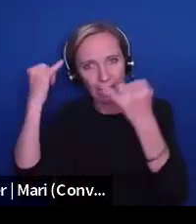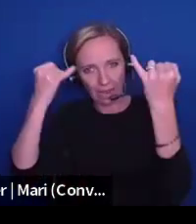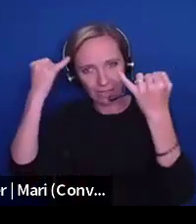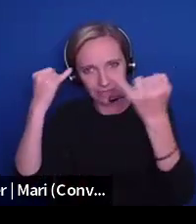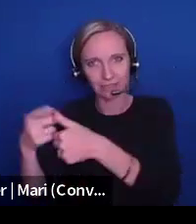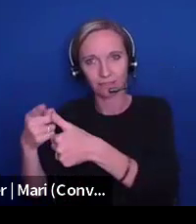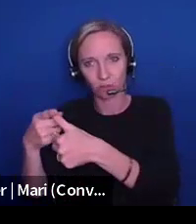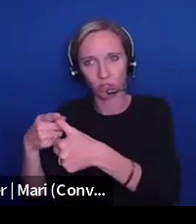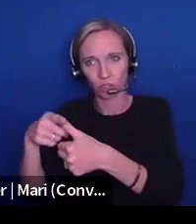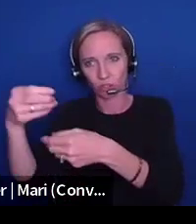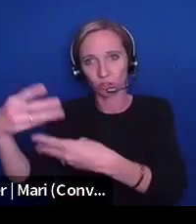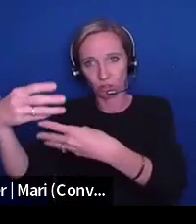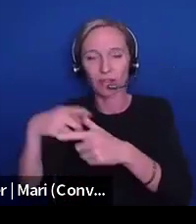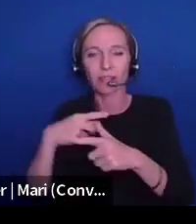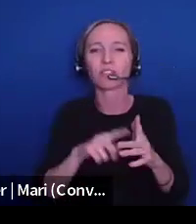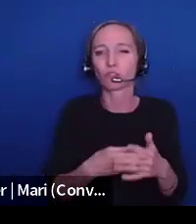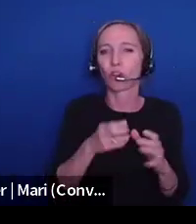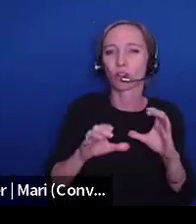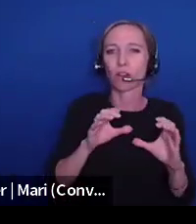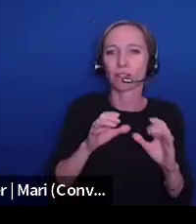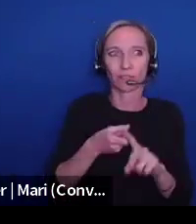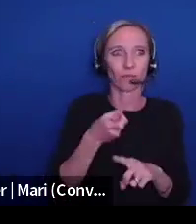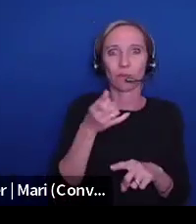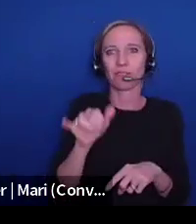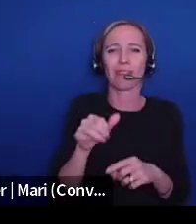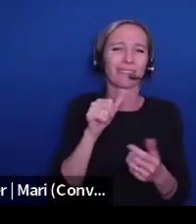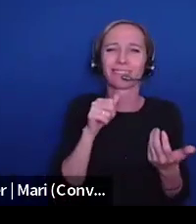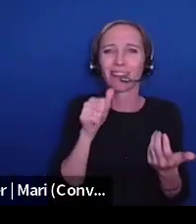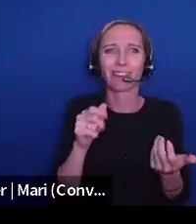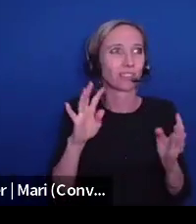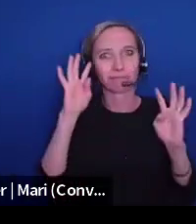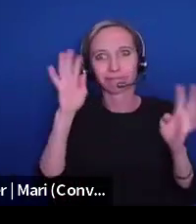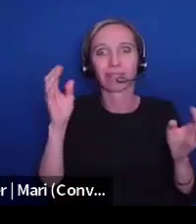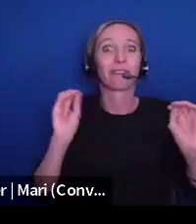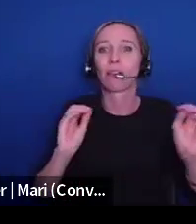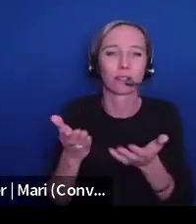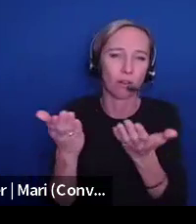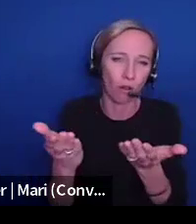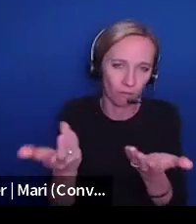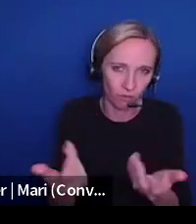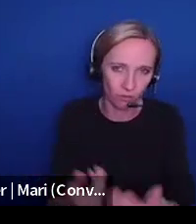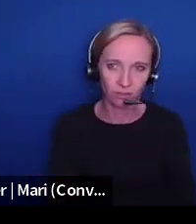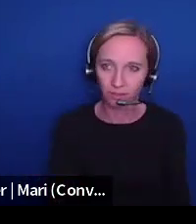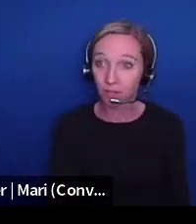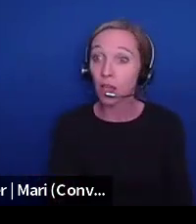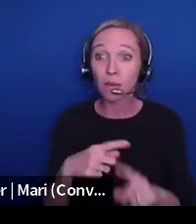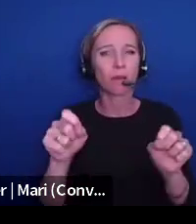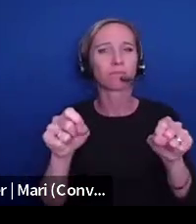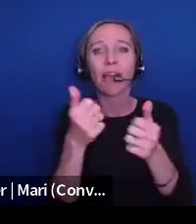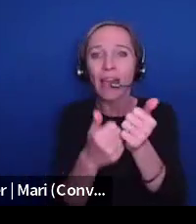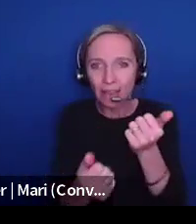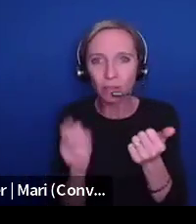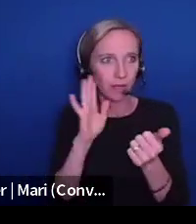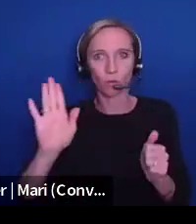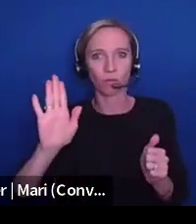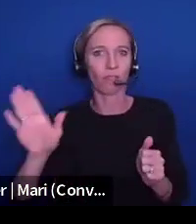then start the conversation from something versus just not having anything to offer. But everyone will get a